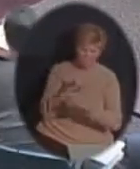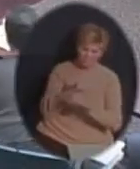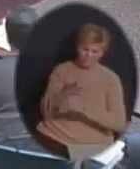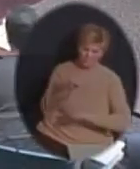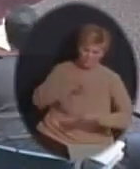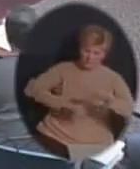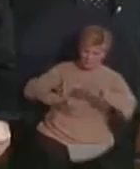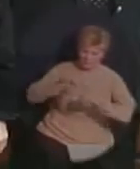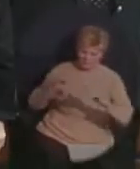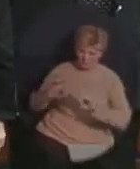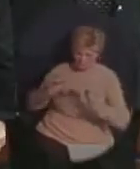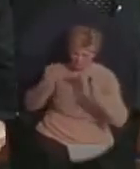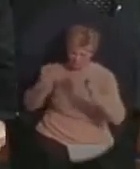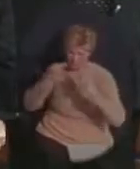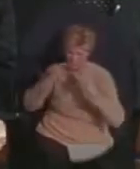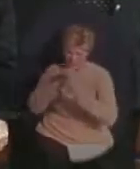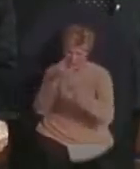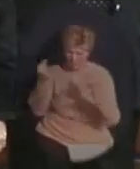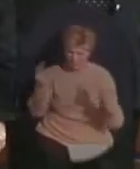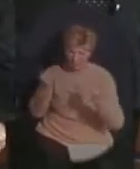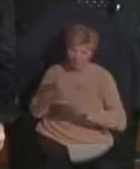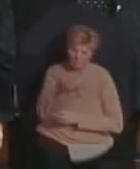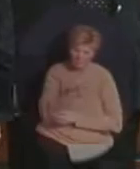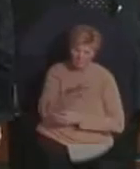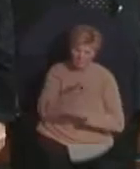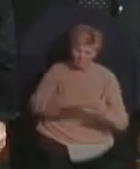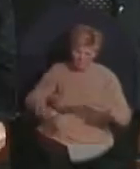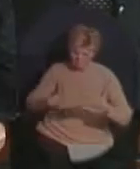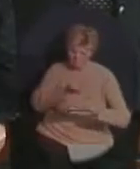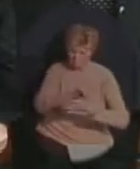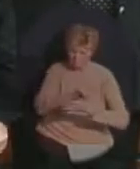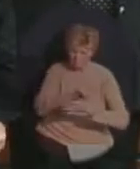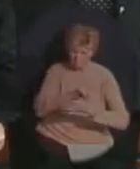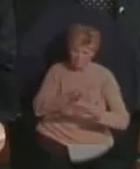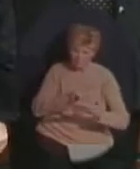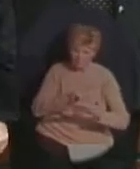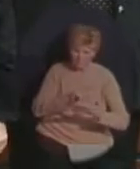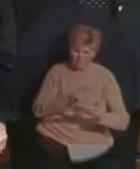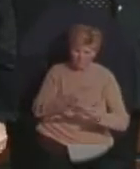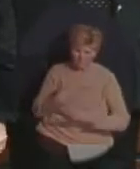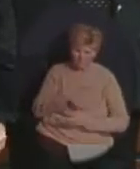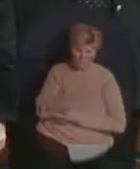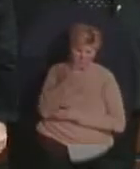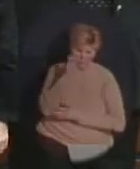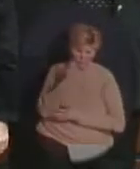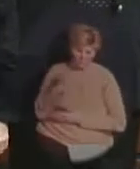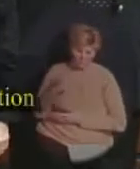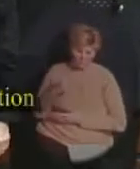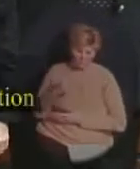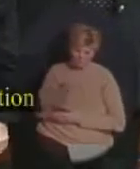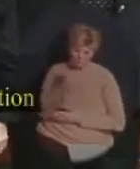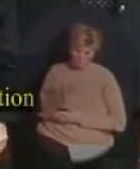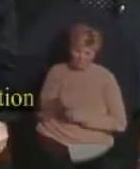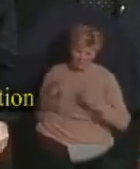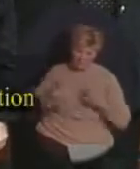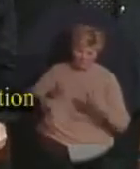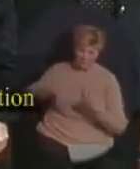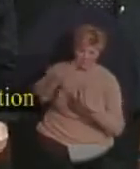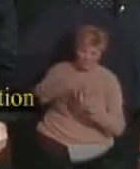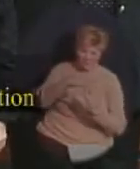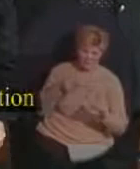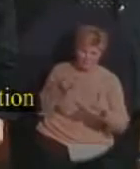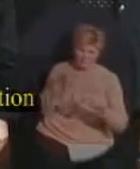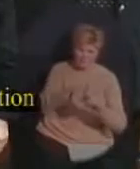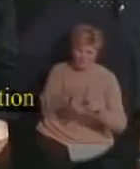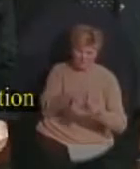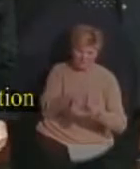Olathe district representatives were told that theirs was the top application and was being funded for the total request of $1.5 million